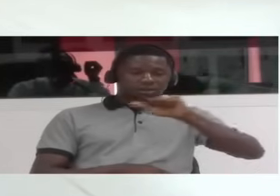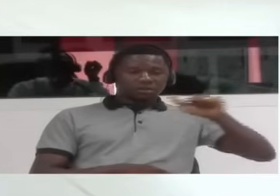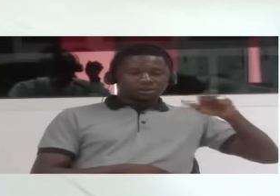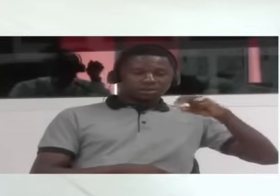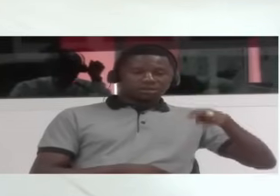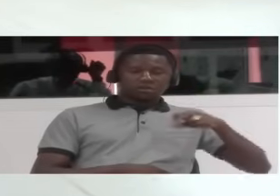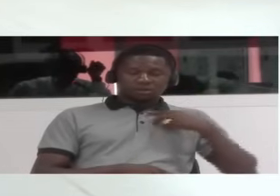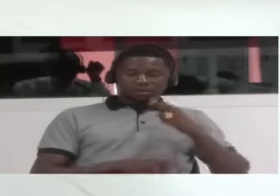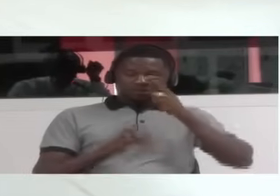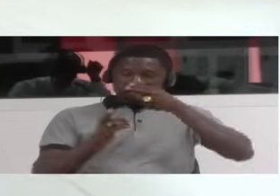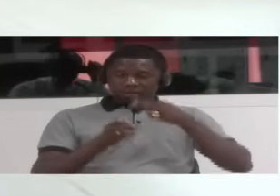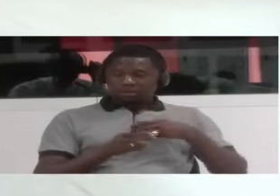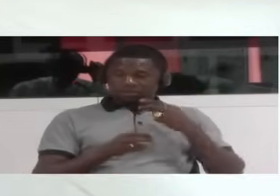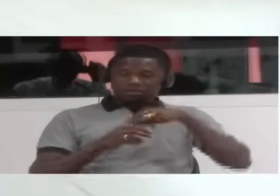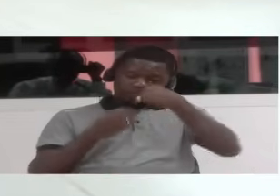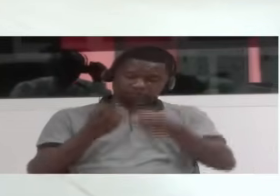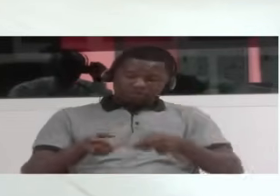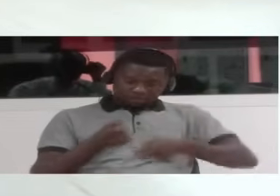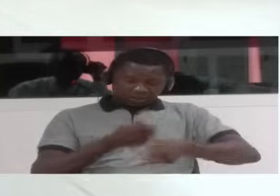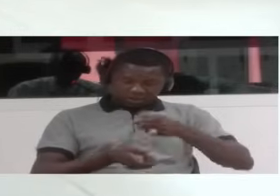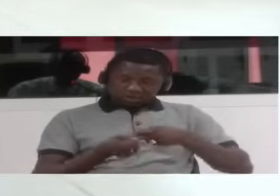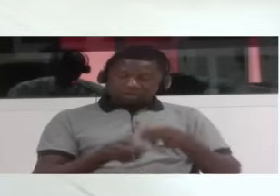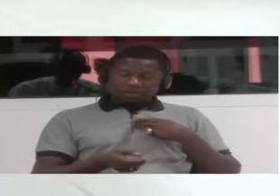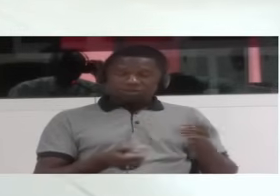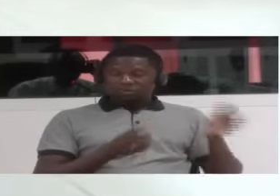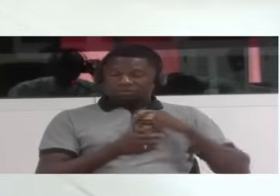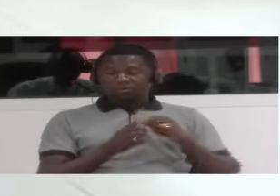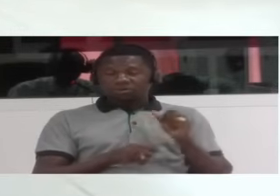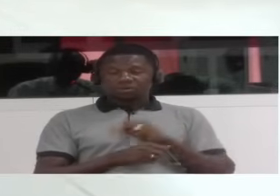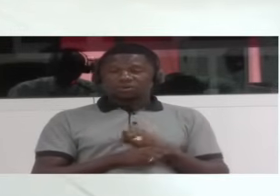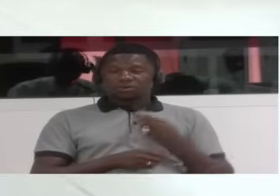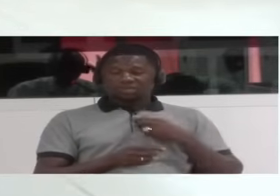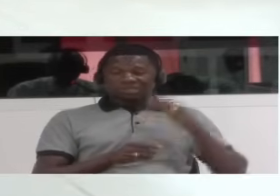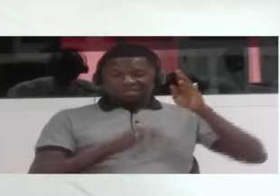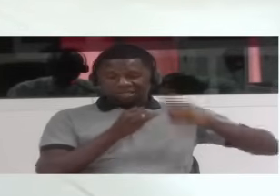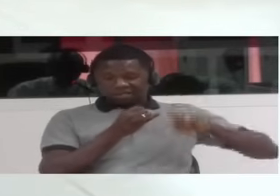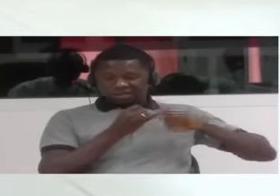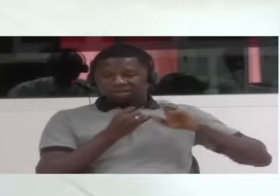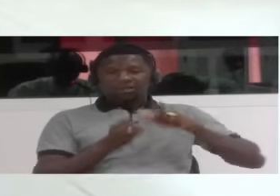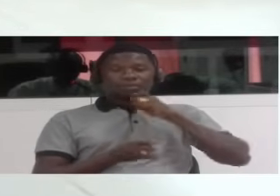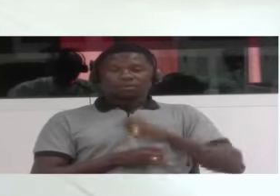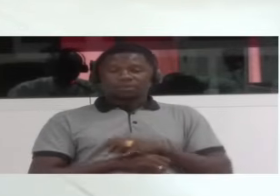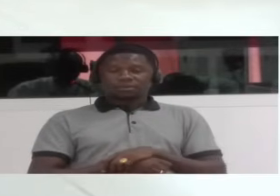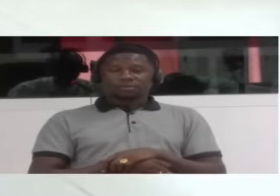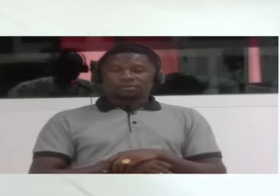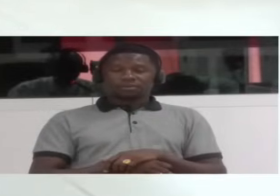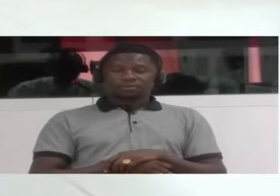the ditch. We come back for another. Until the last man, I took